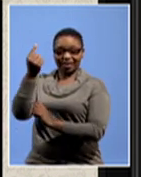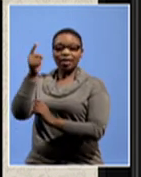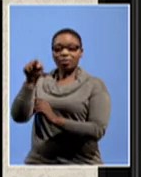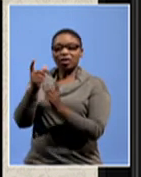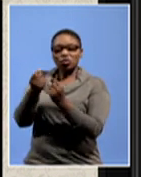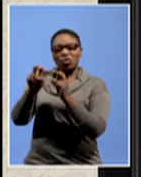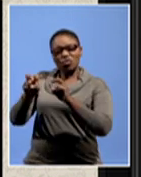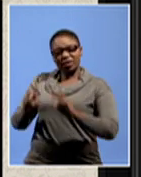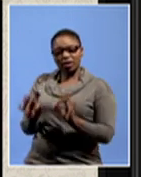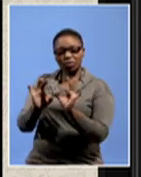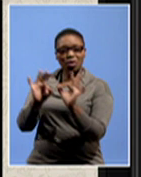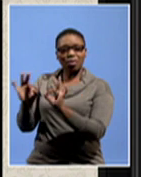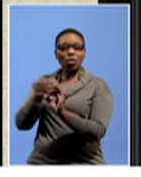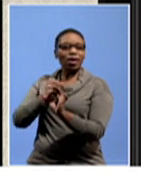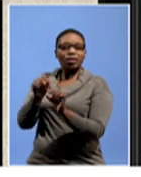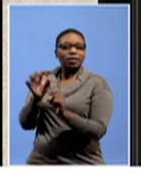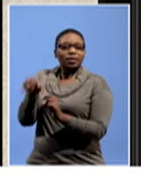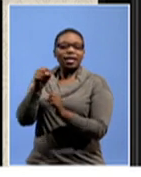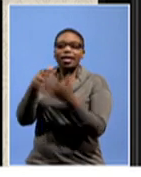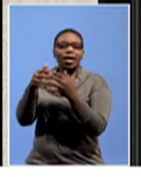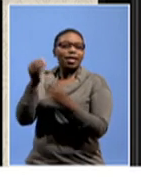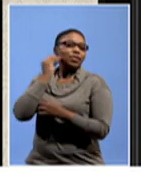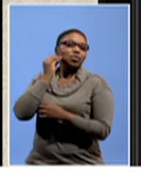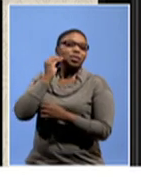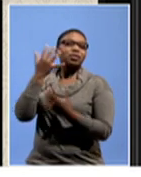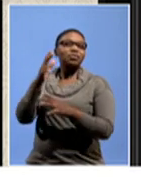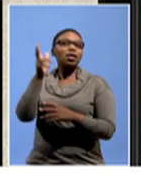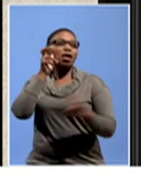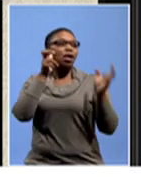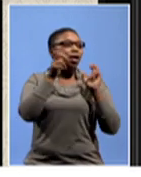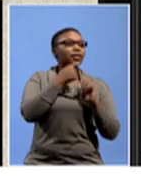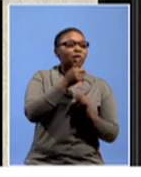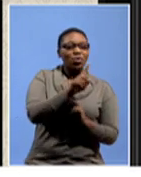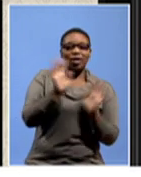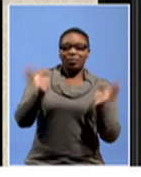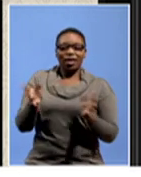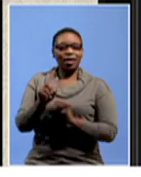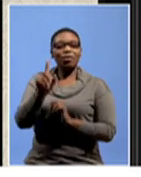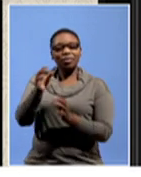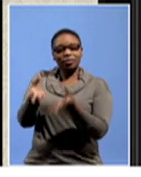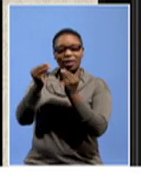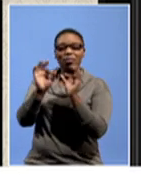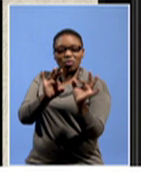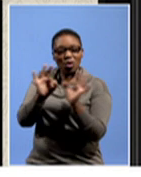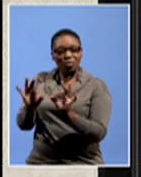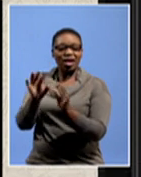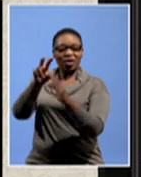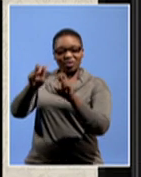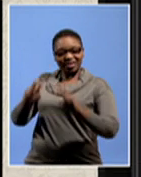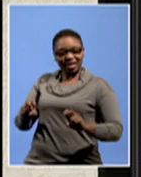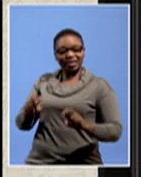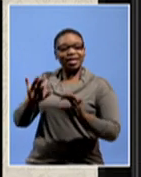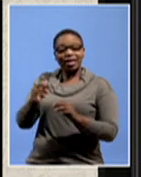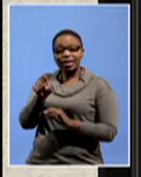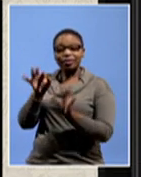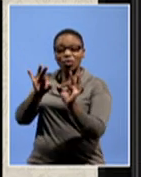do a proper research. You just can't take information that it's a hearsay without having to get proper research on it and how authentic